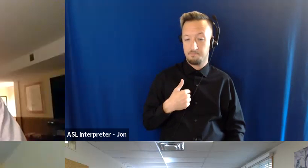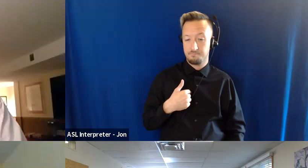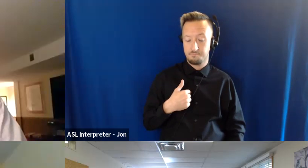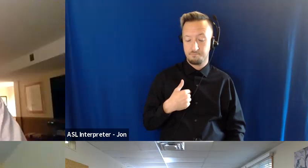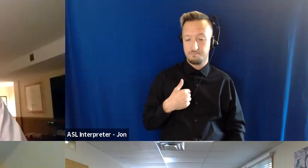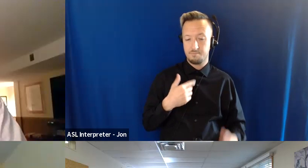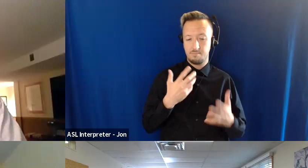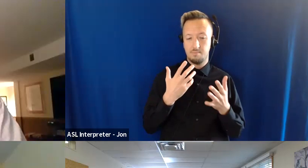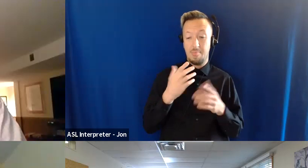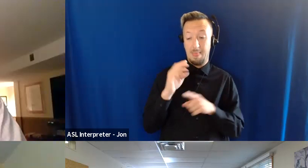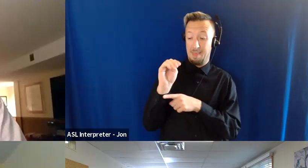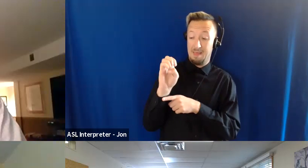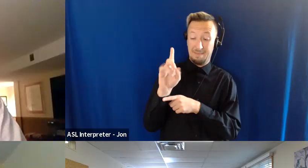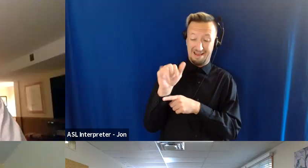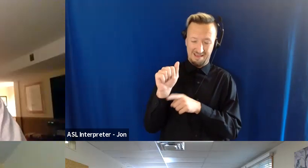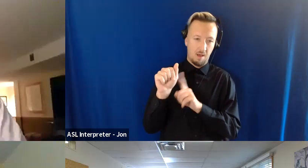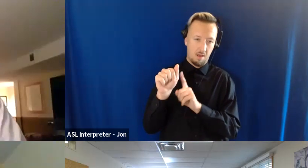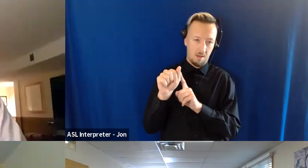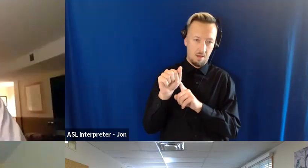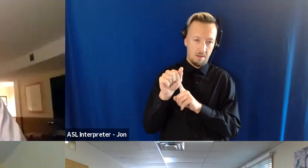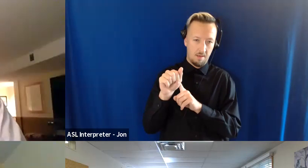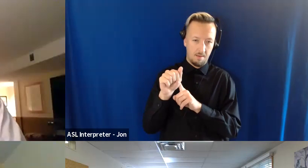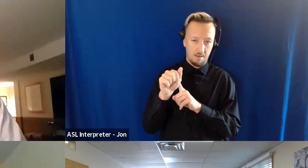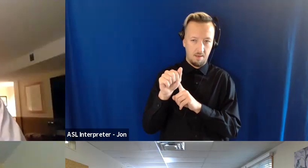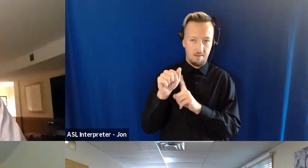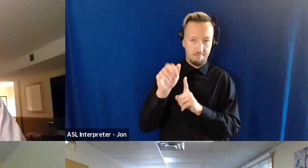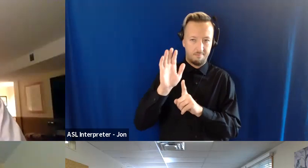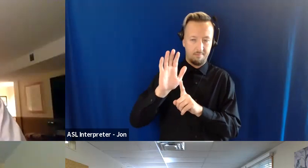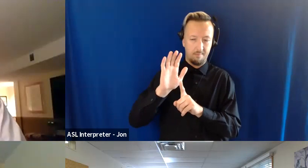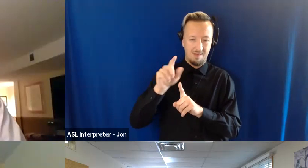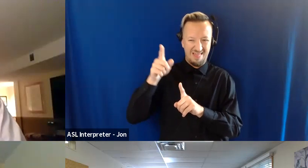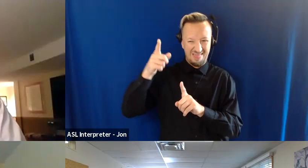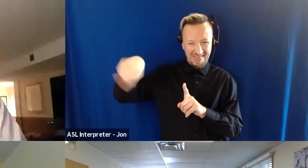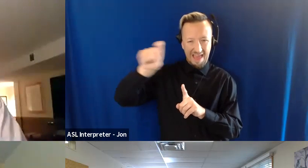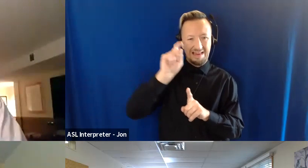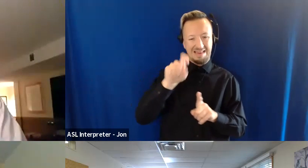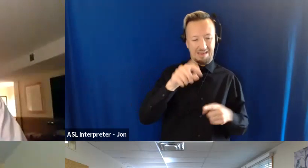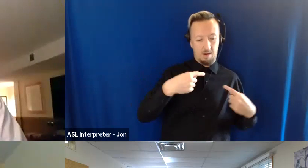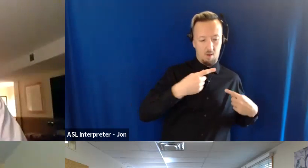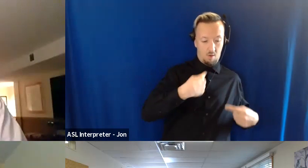other professions, requires a constant tutorial from us.